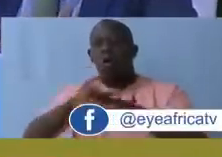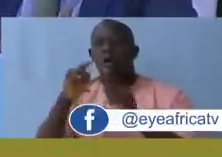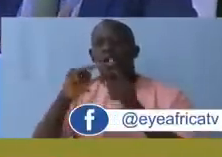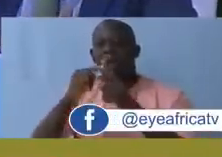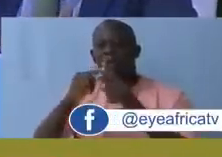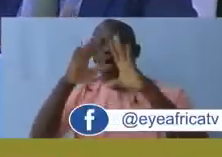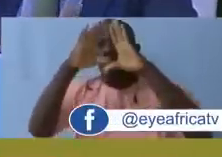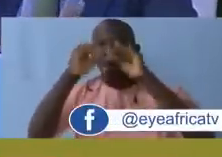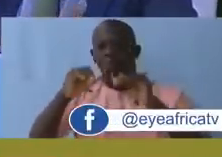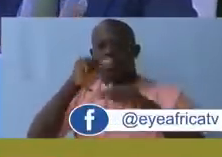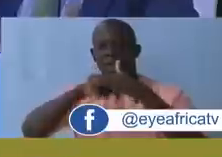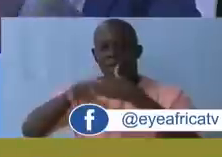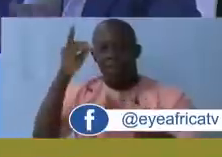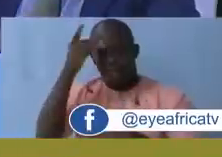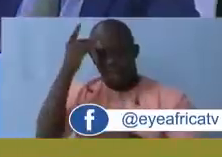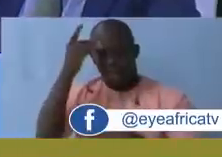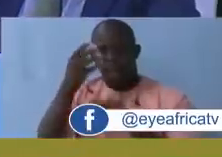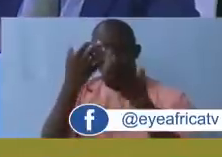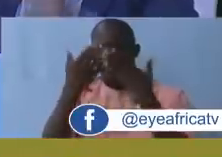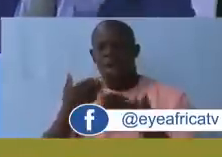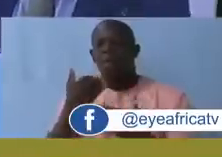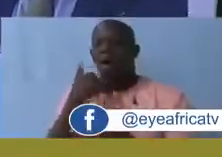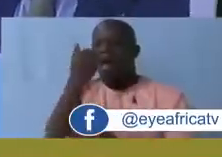then they asked me to go.